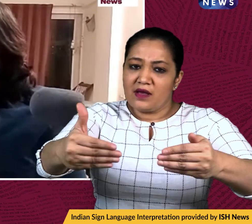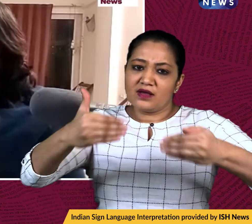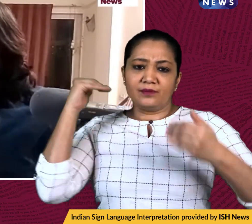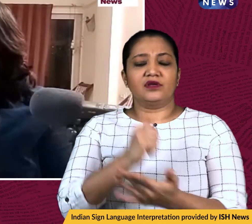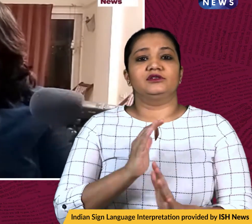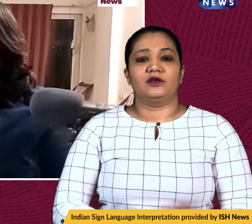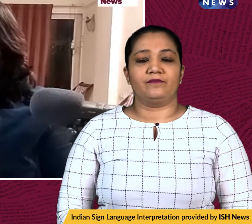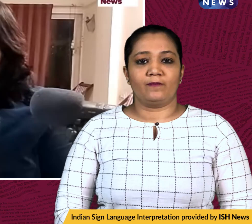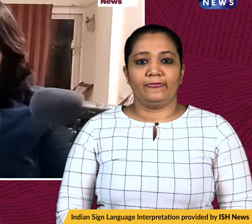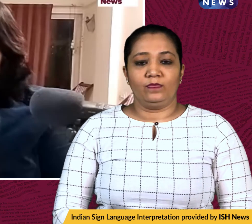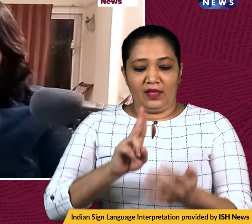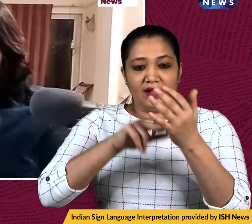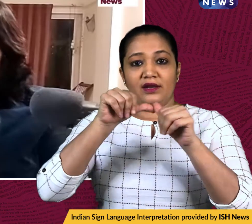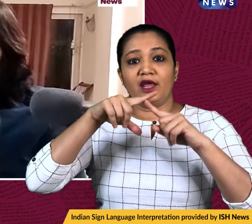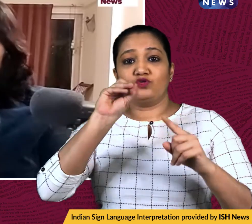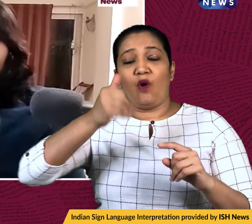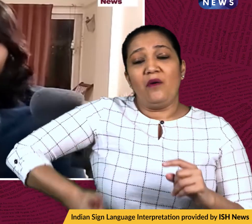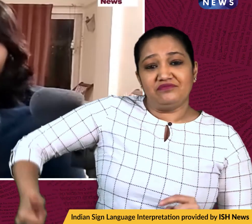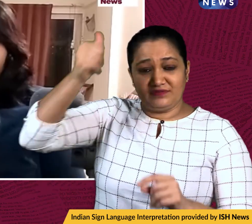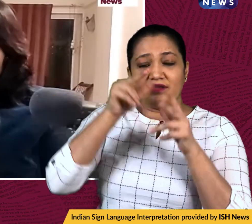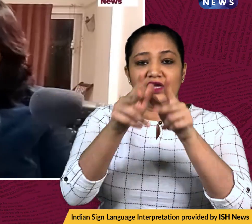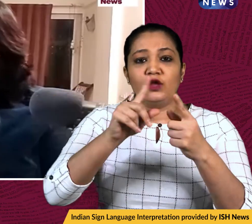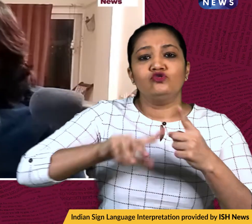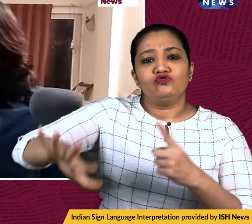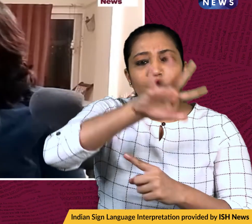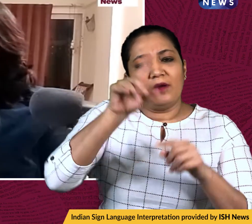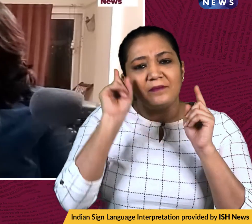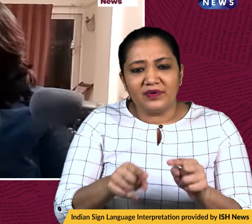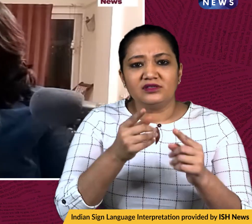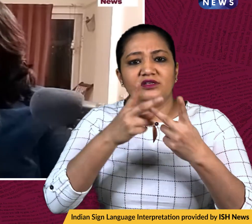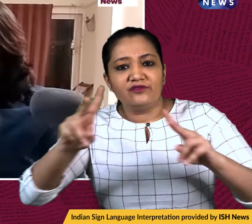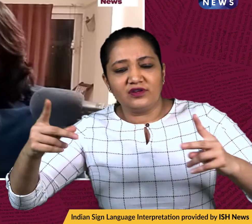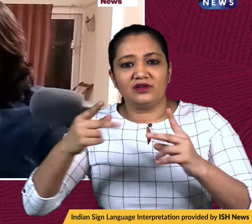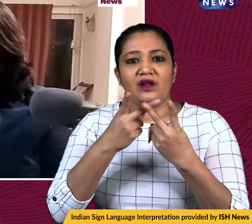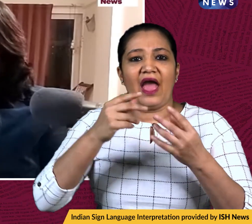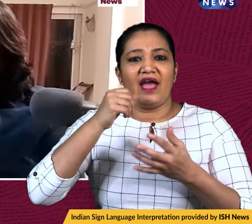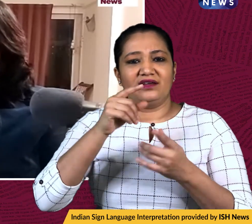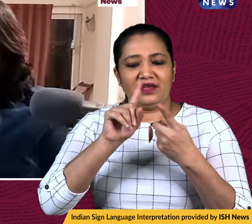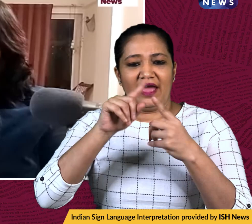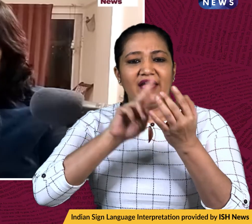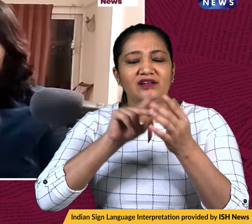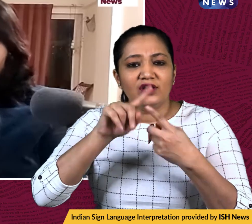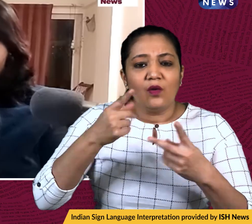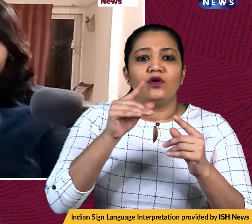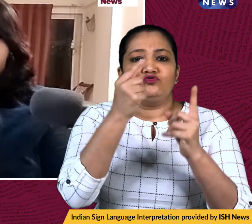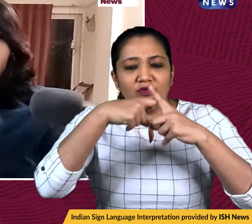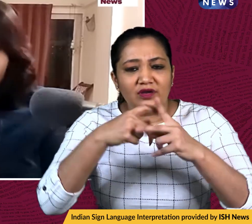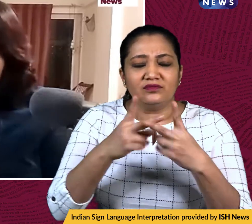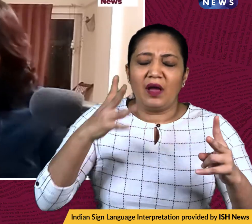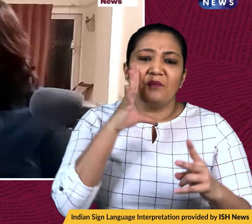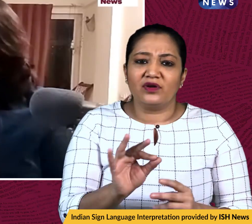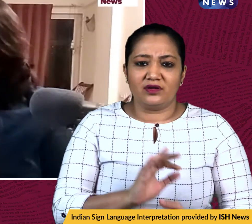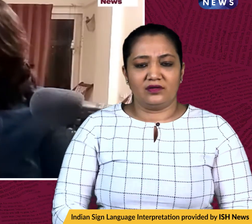Meanwhile, the head of NATO said Europe needed to diversify its energy supplies as Britain warned that it